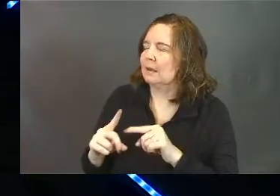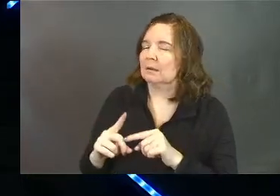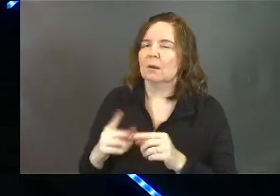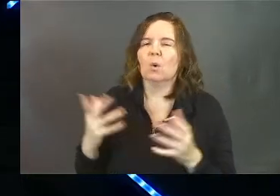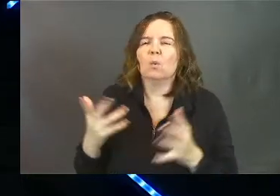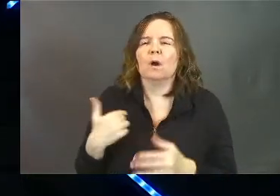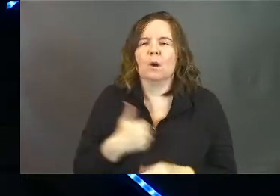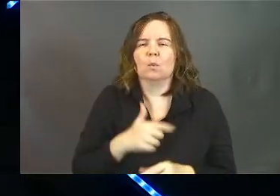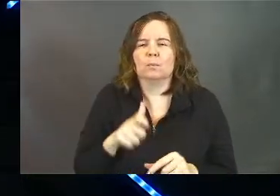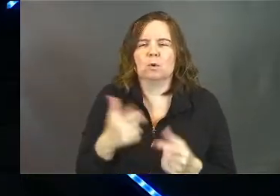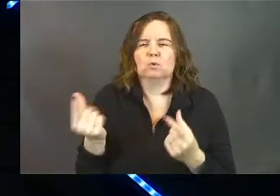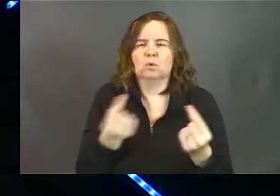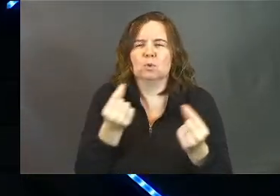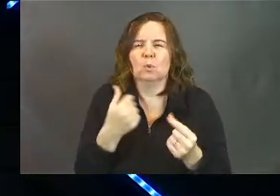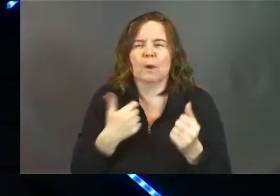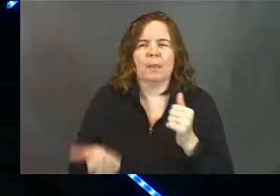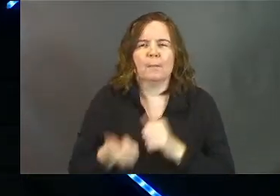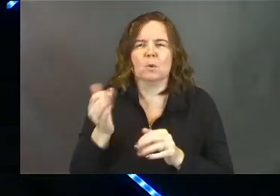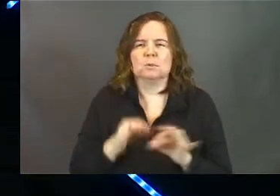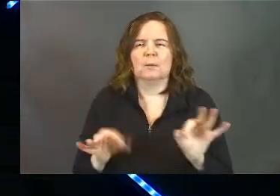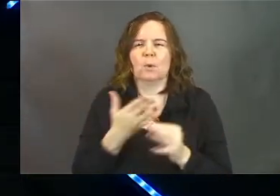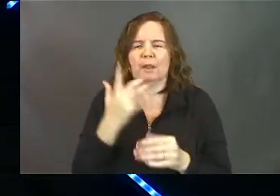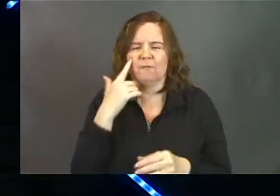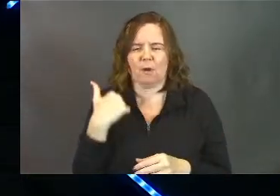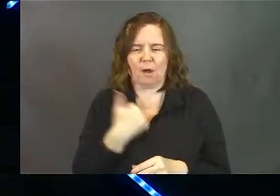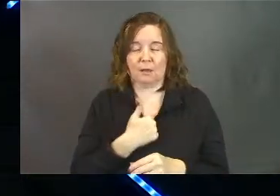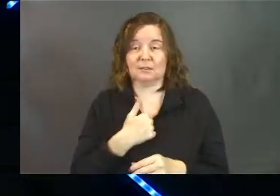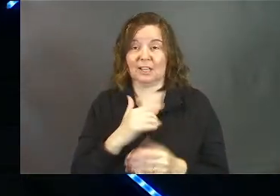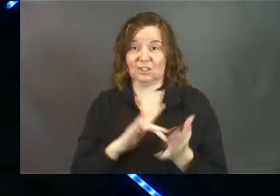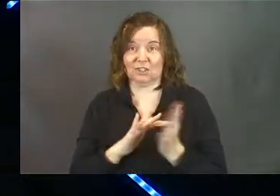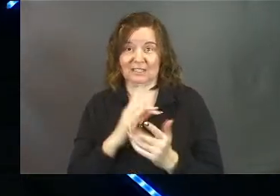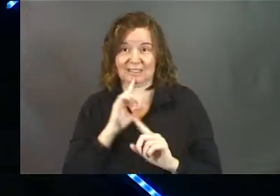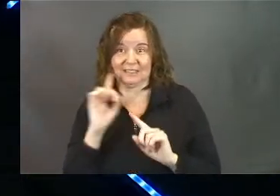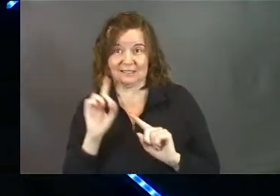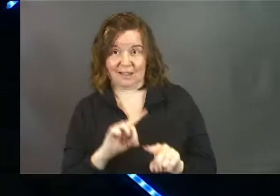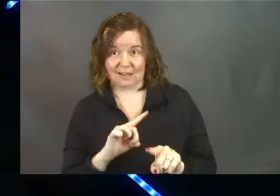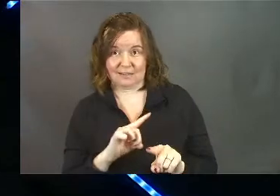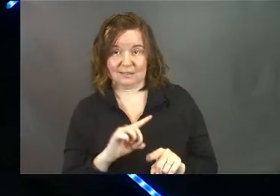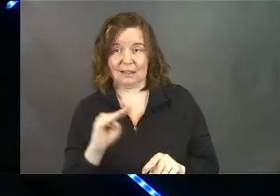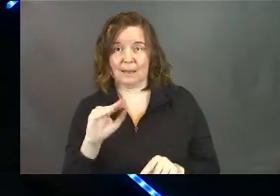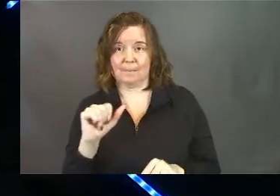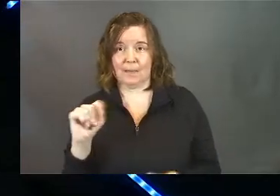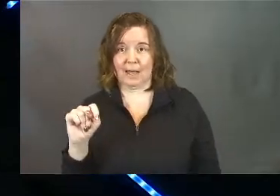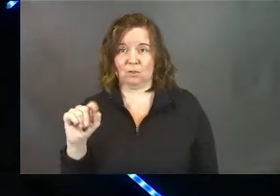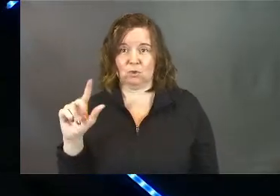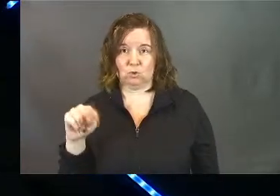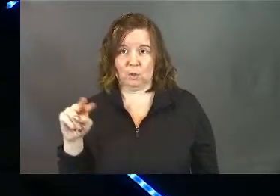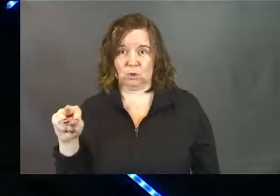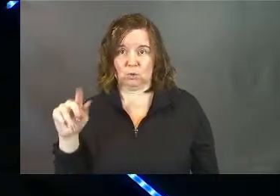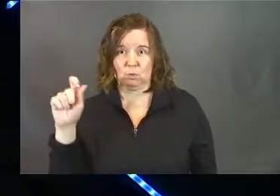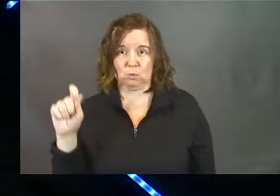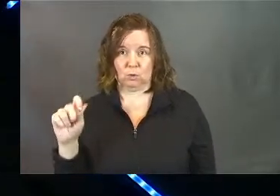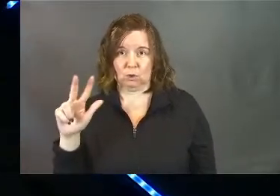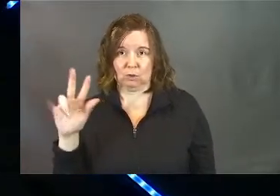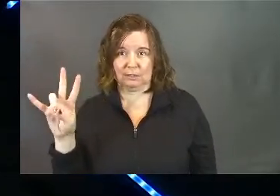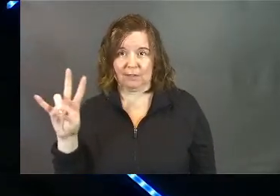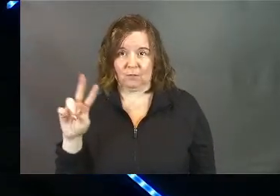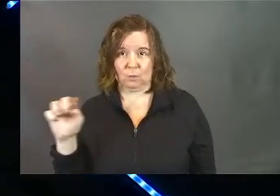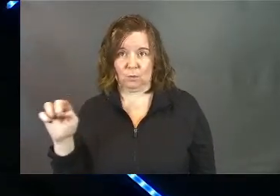Like, what are we supposed to do? What's the most important thing for us? And this is what Jesus says, Matthew 22, 37 through